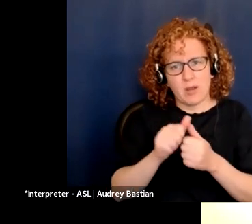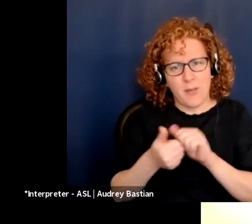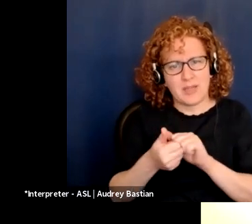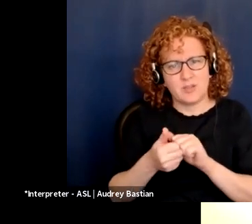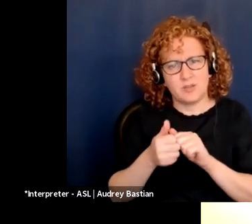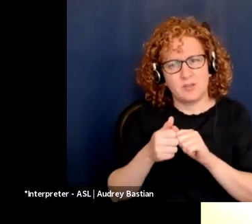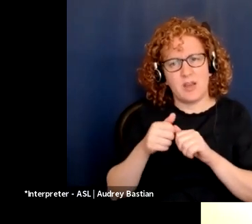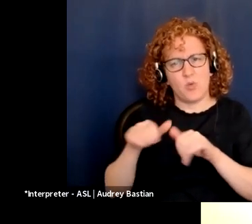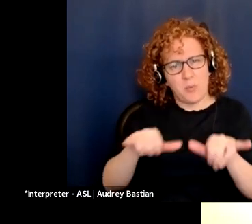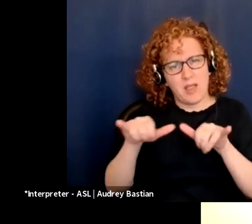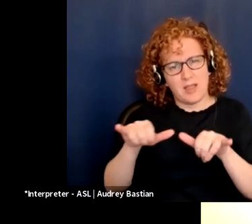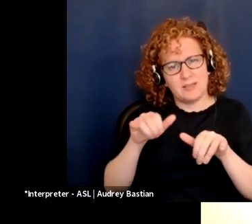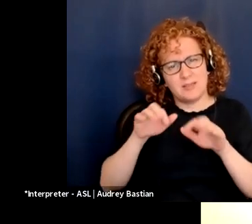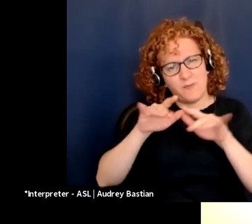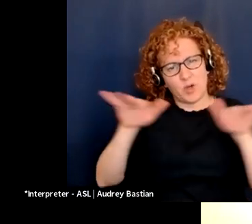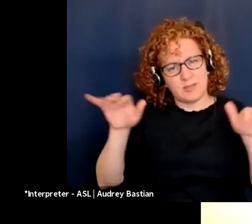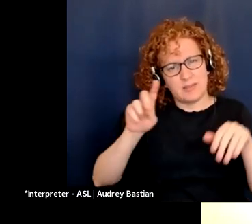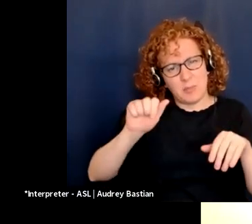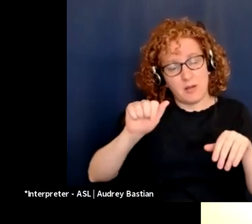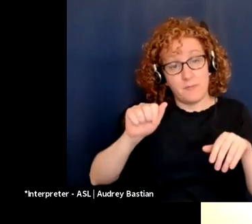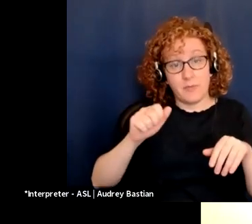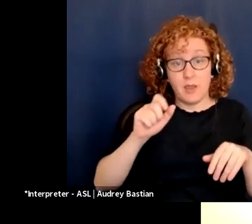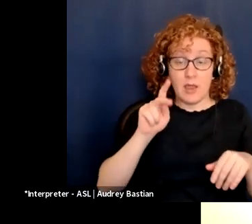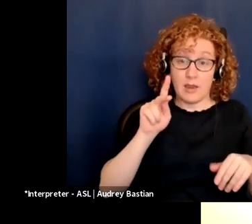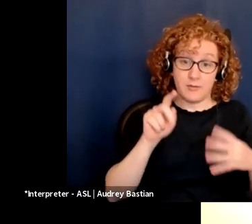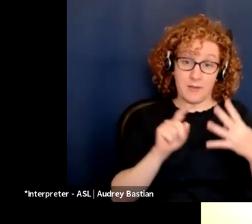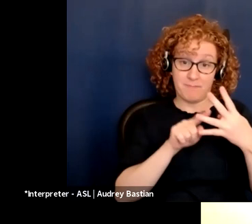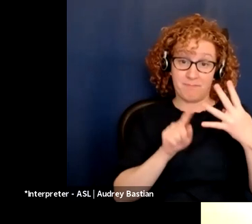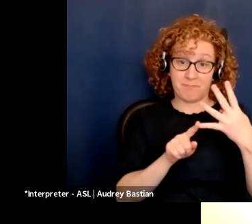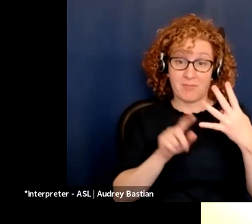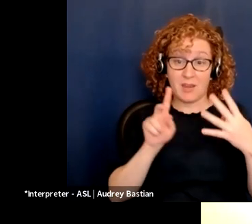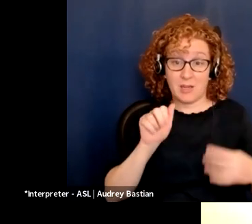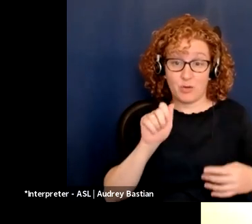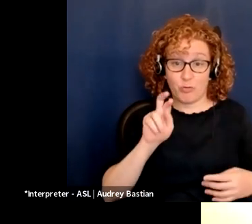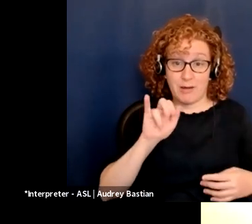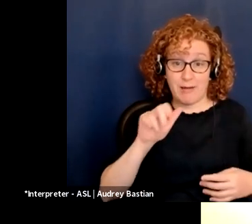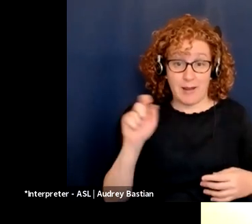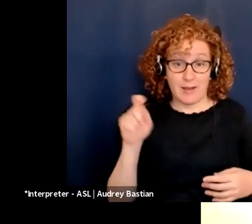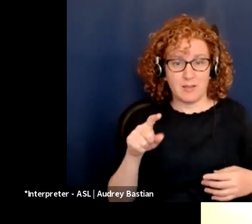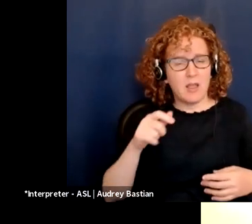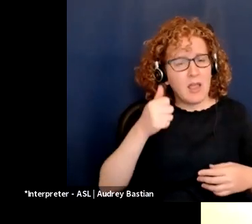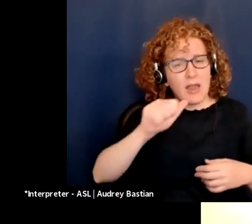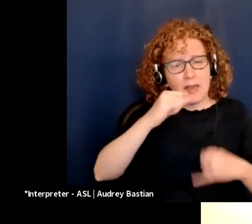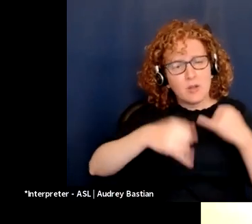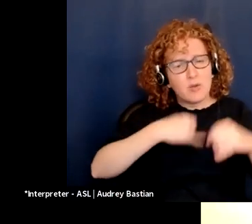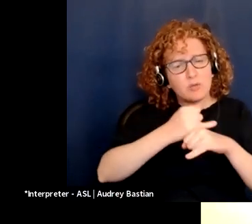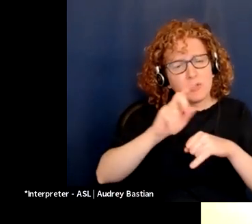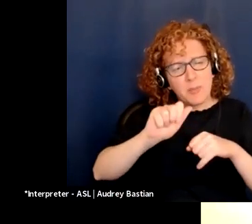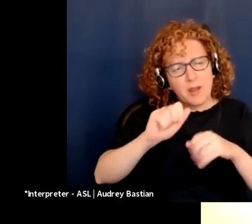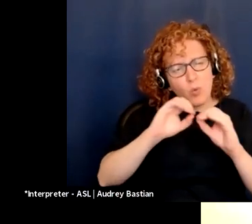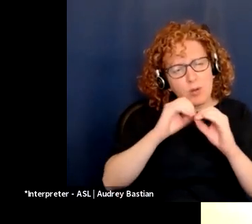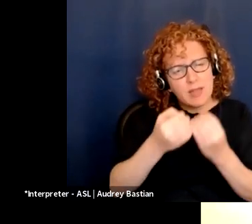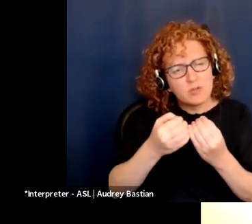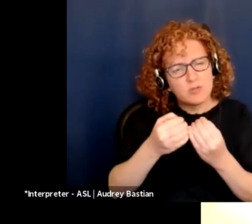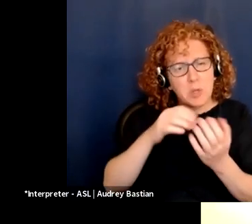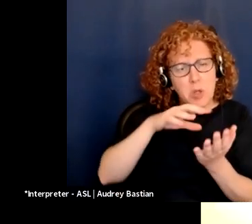Then Katrina asks, and I feel like this is a related question, do you know of any international disability organizations? It'd be good to learn